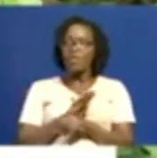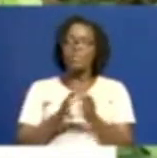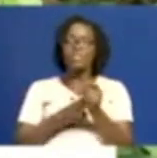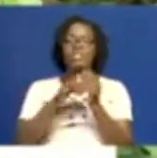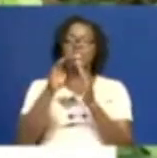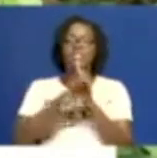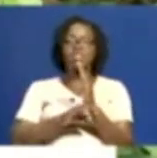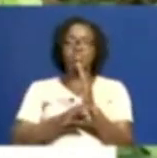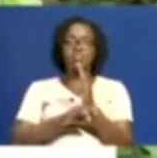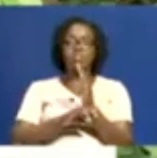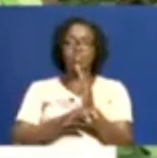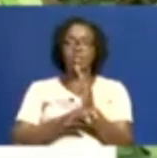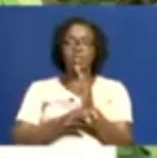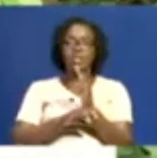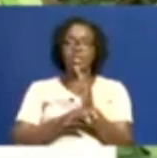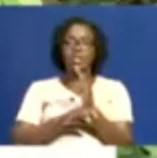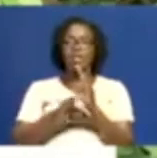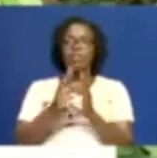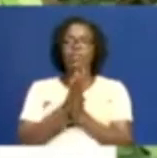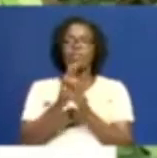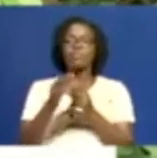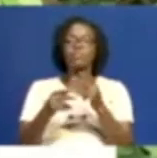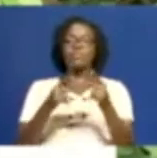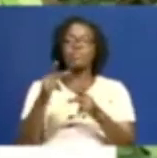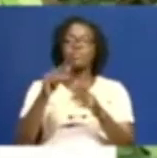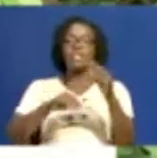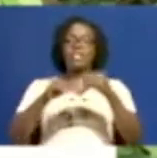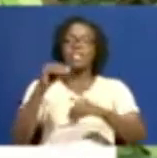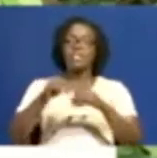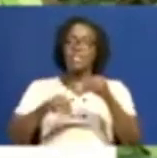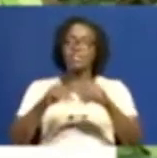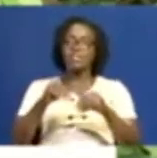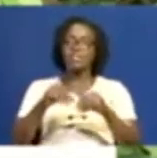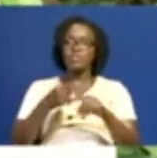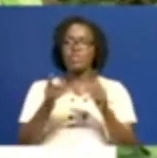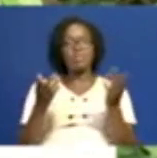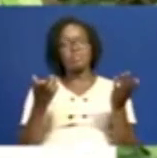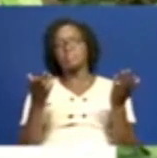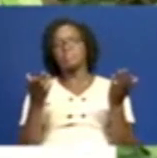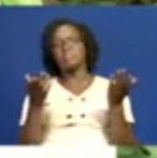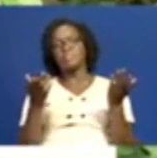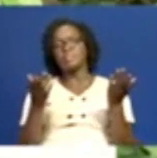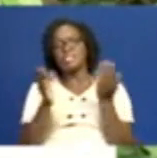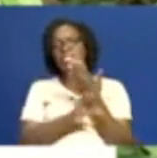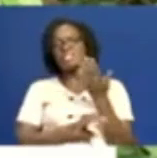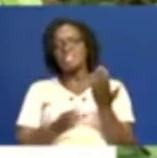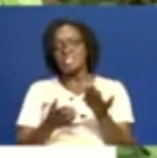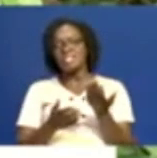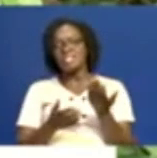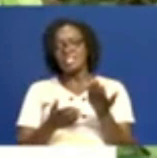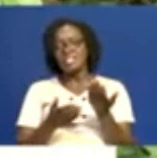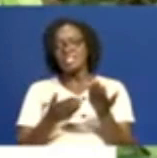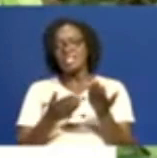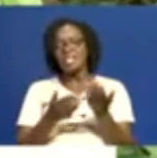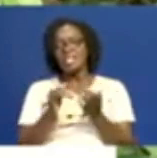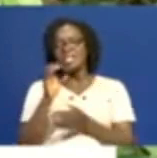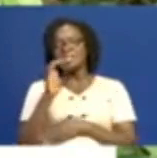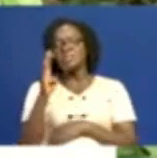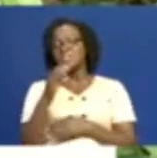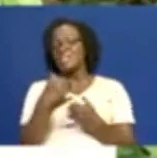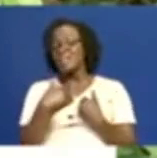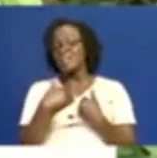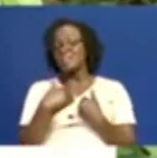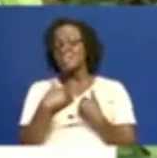leadership of Meru County will have to proceed for an election. But look at where we are as a country. You know, we do not have even IEBC.